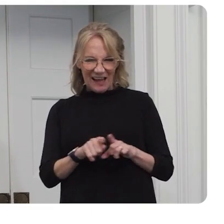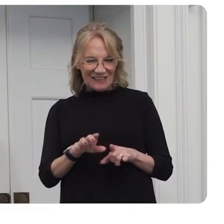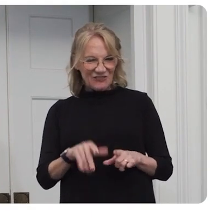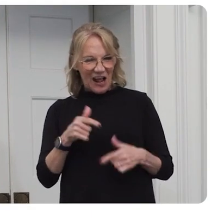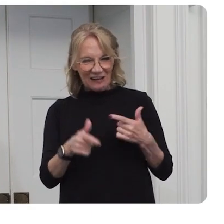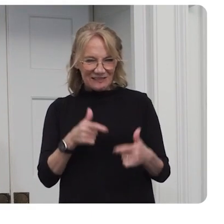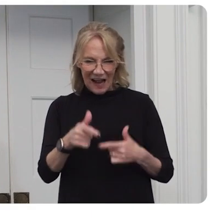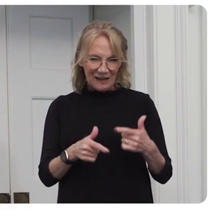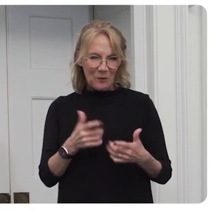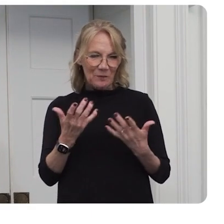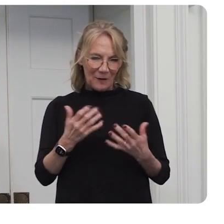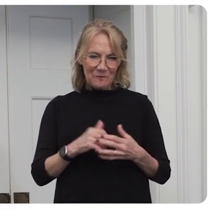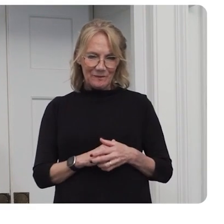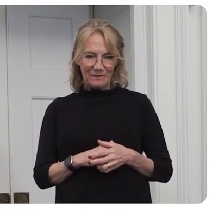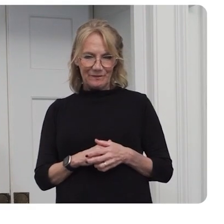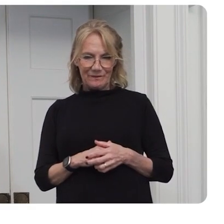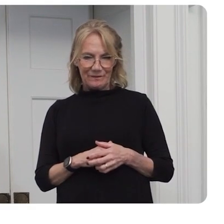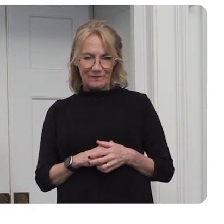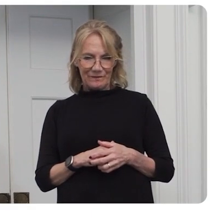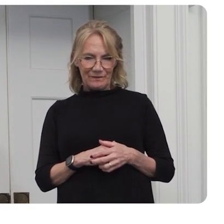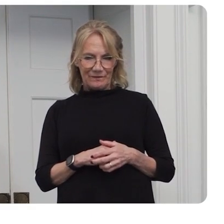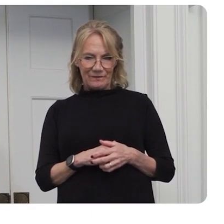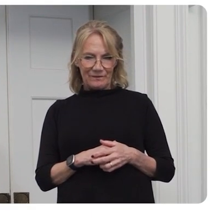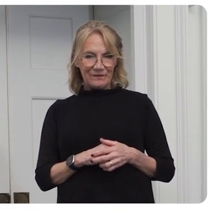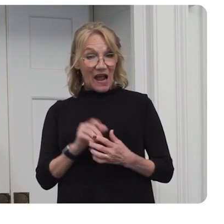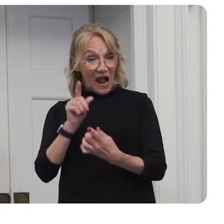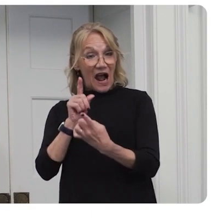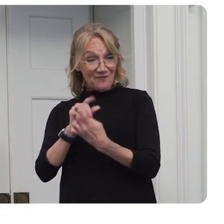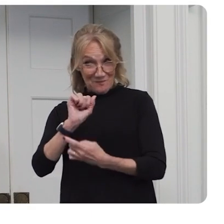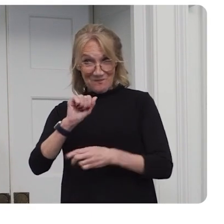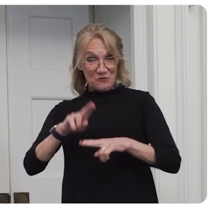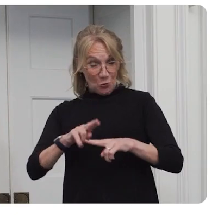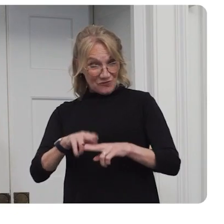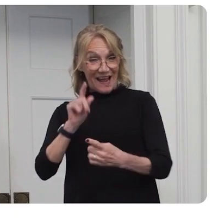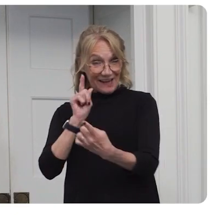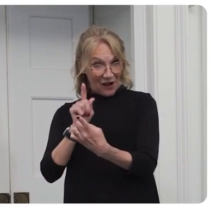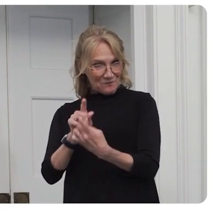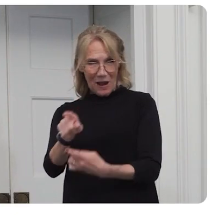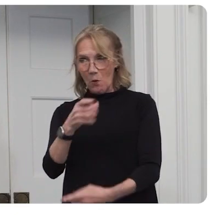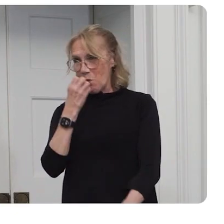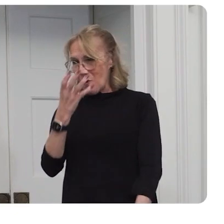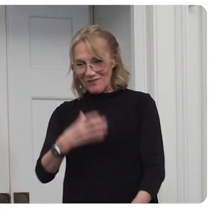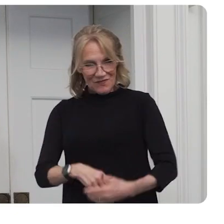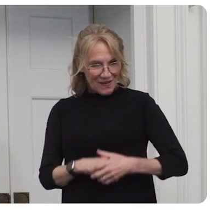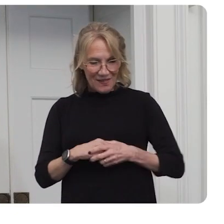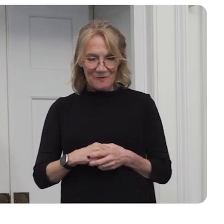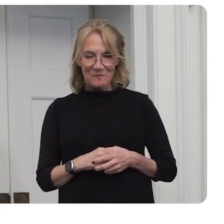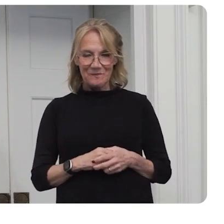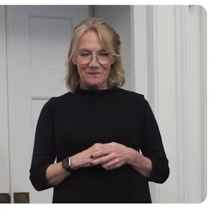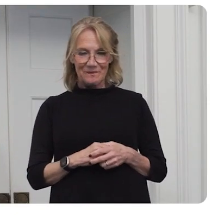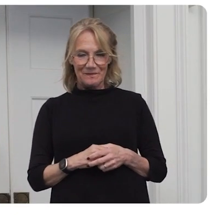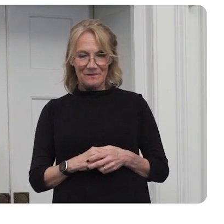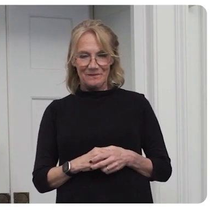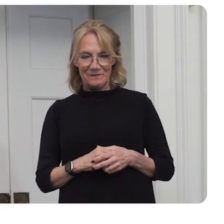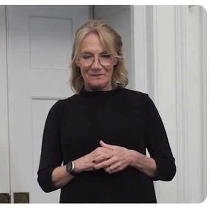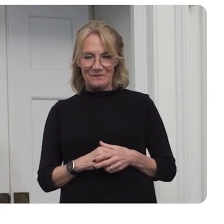well, I've met your dad. Yeah. And he's wonderful. Yeah. He shares the same sense of humor as you. Yeah. I know.